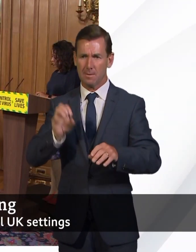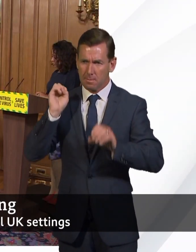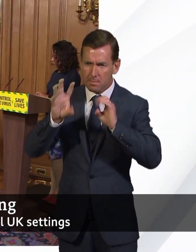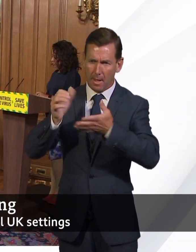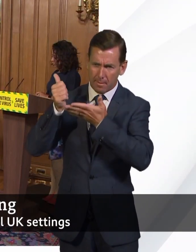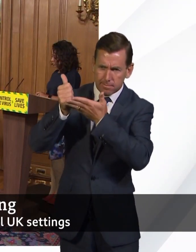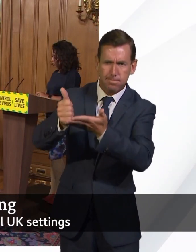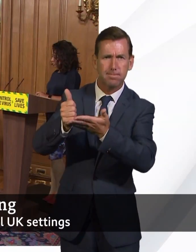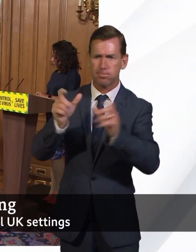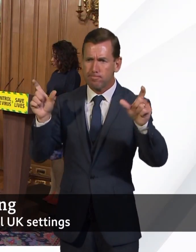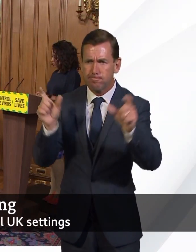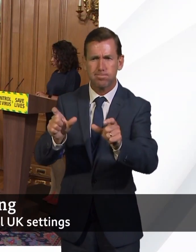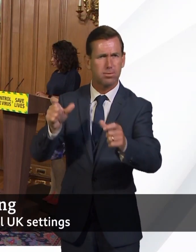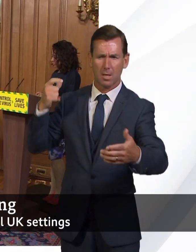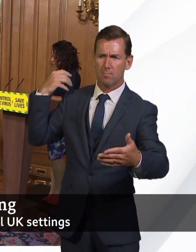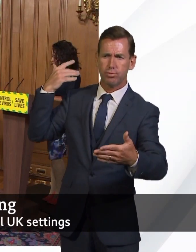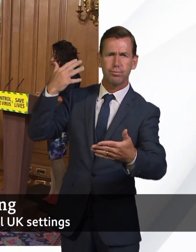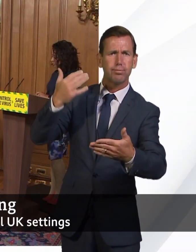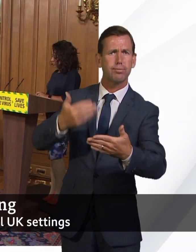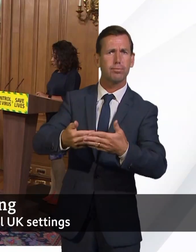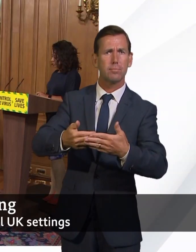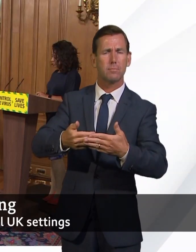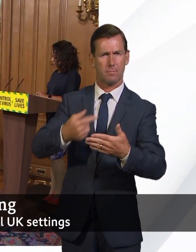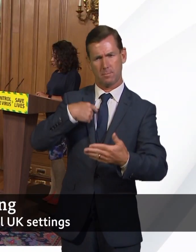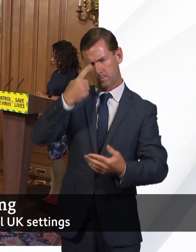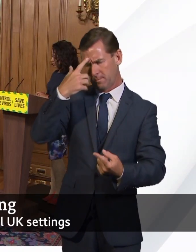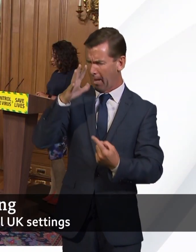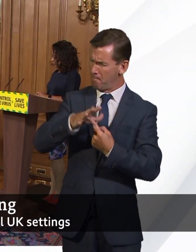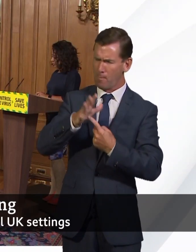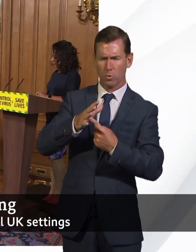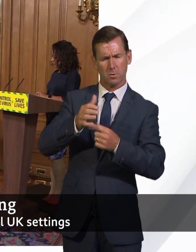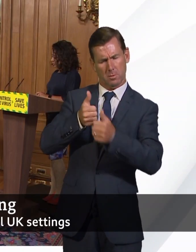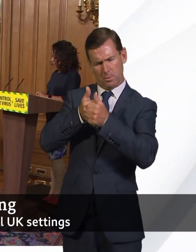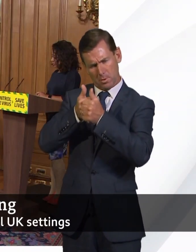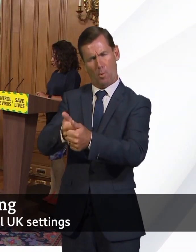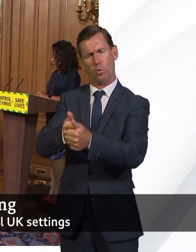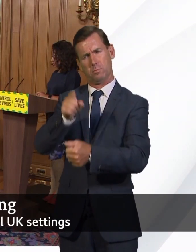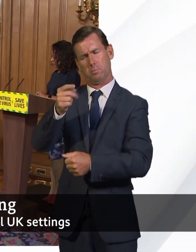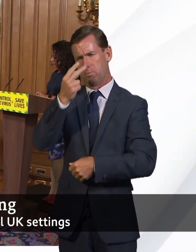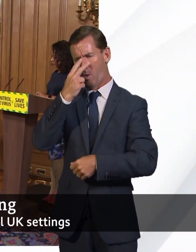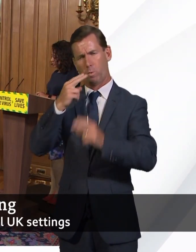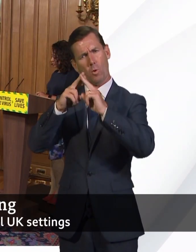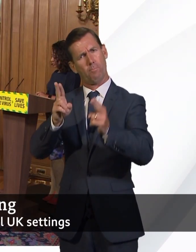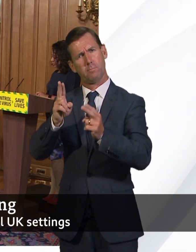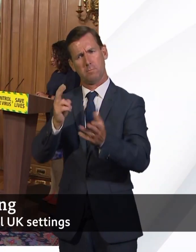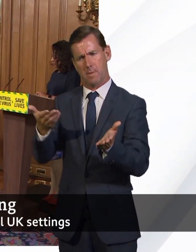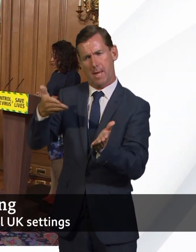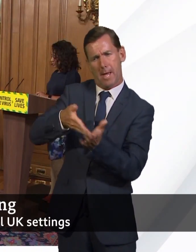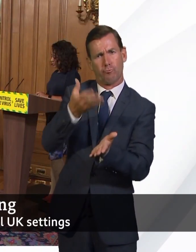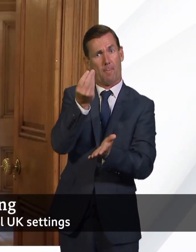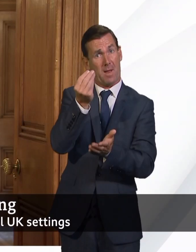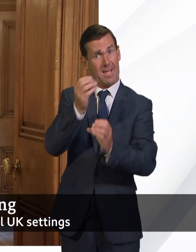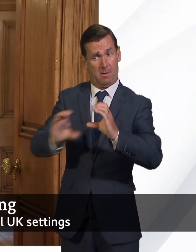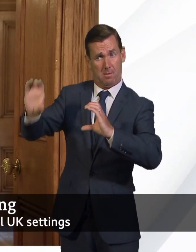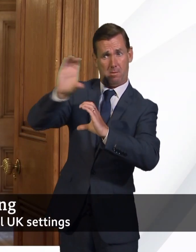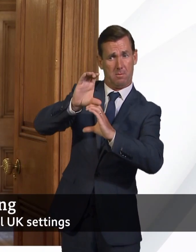the crisis. And making sure that we give that support that's needed, the extra money, building on the money that we put in right at the